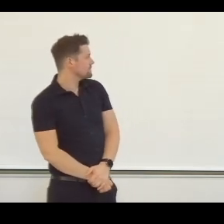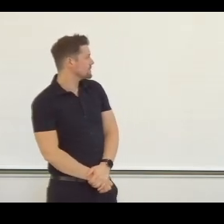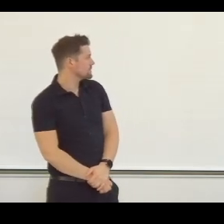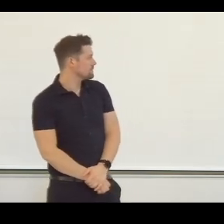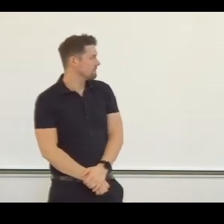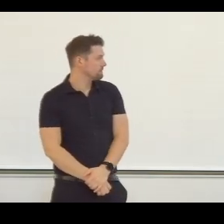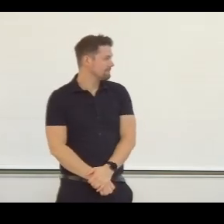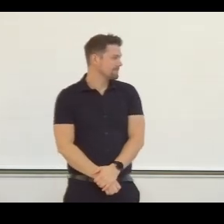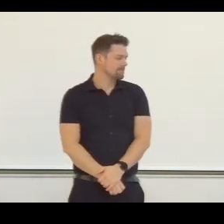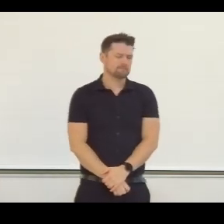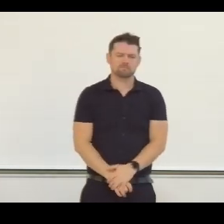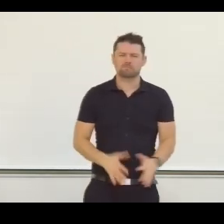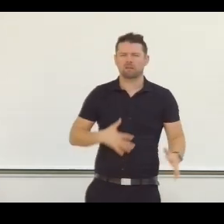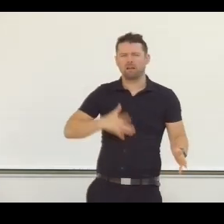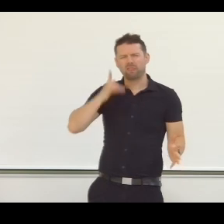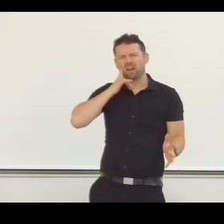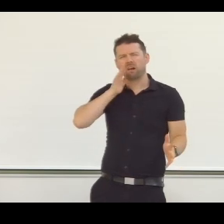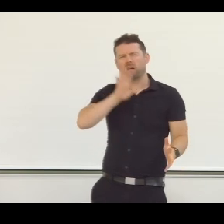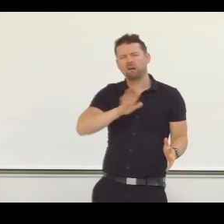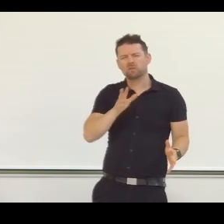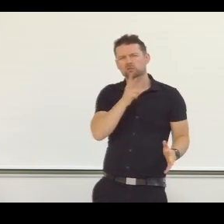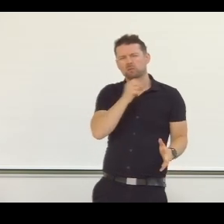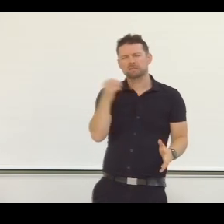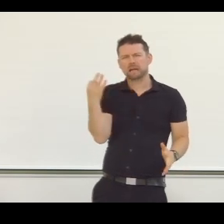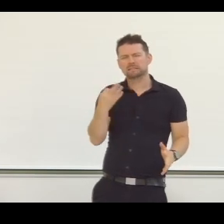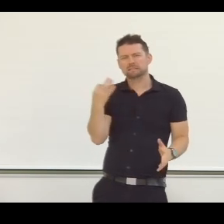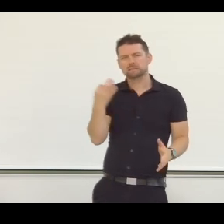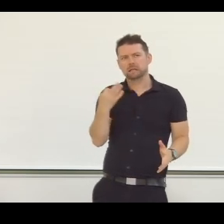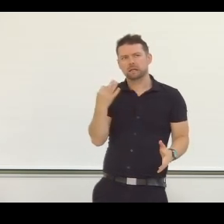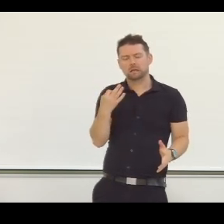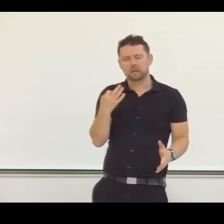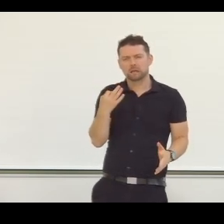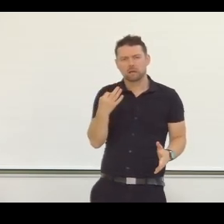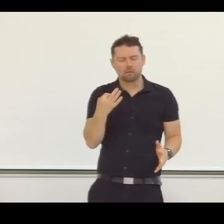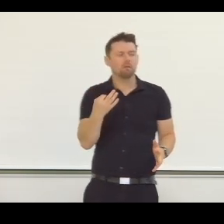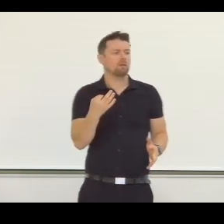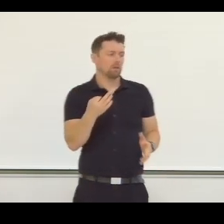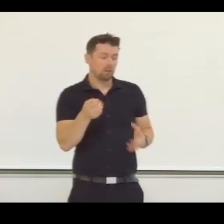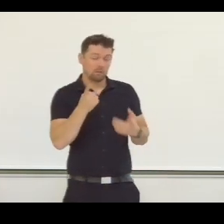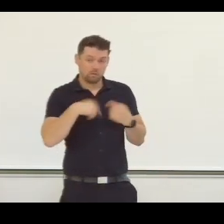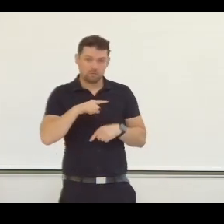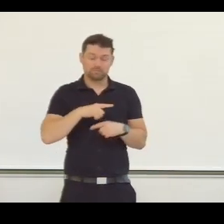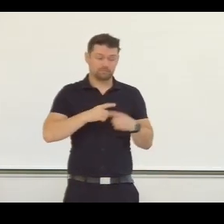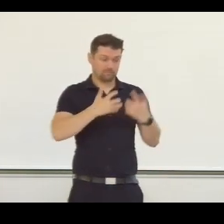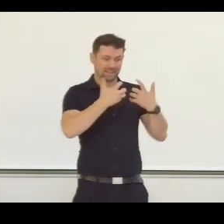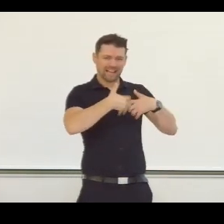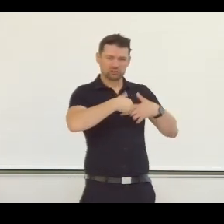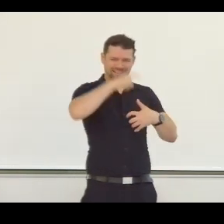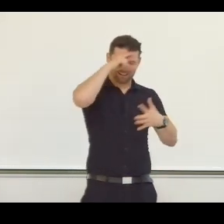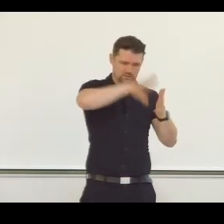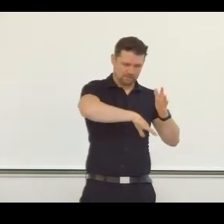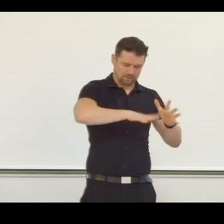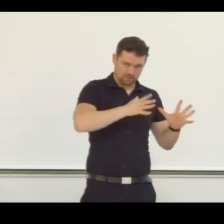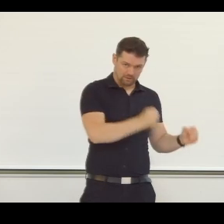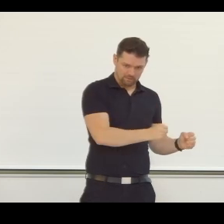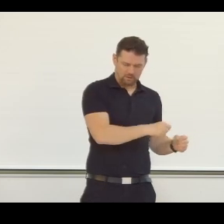I think in 2018, and Leszek was actually of great help to that. So we had our engineering experience and our